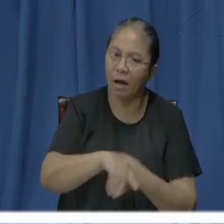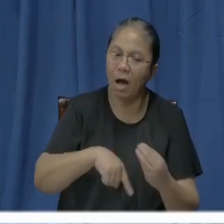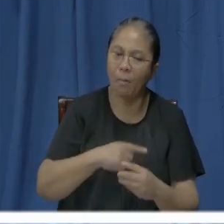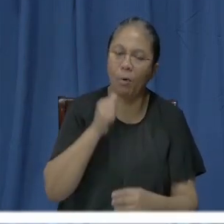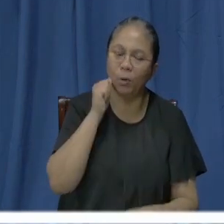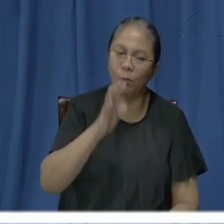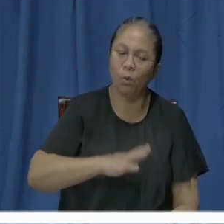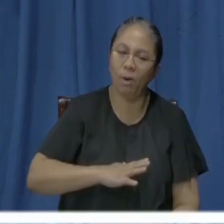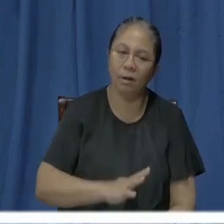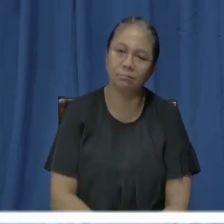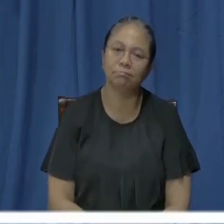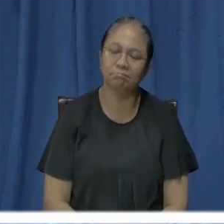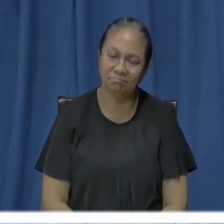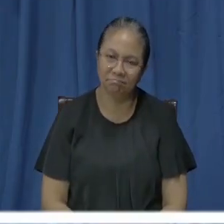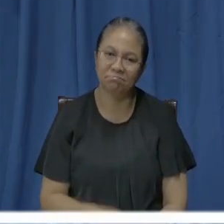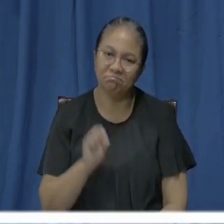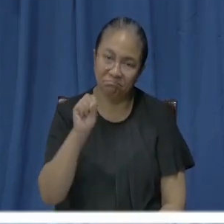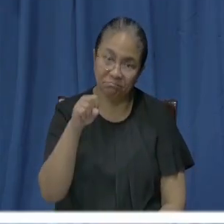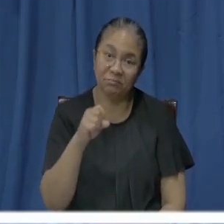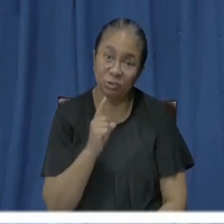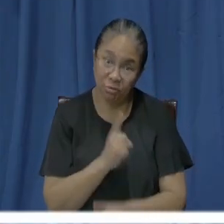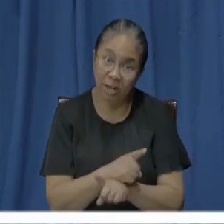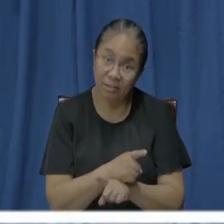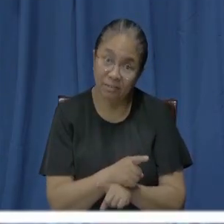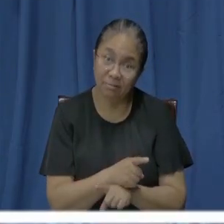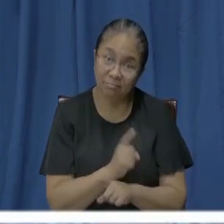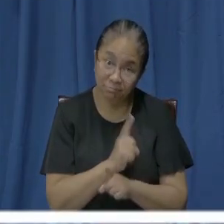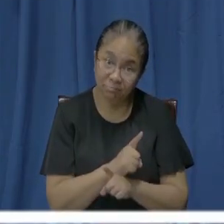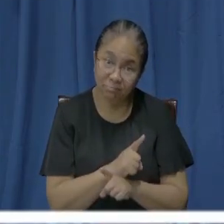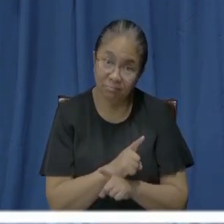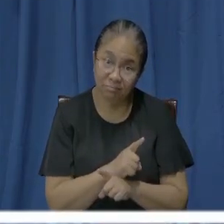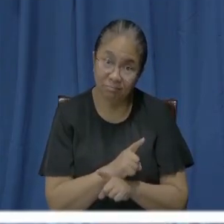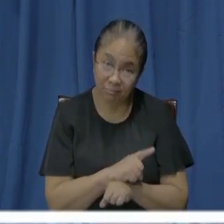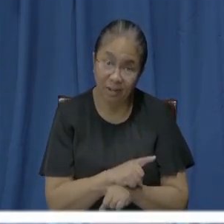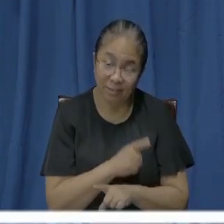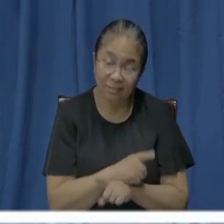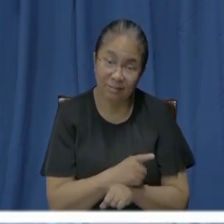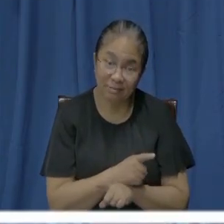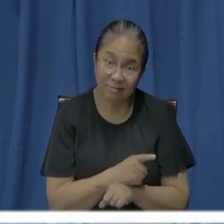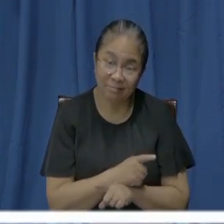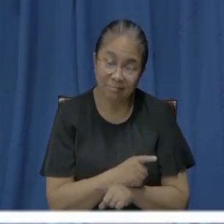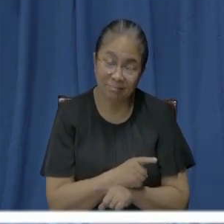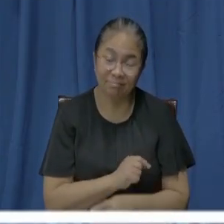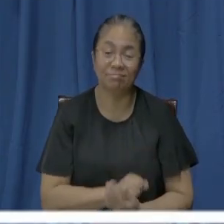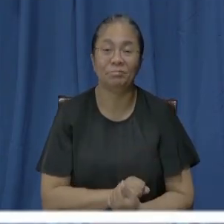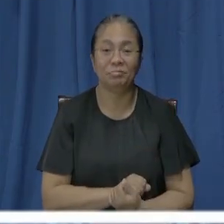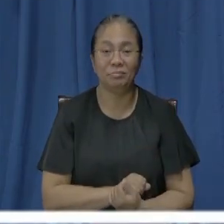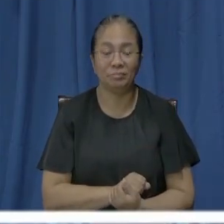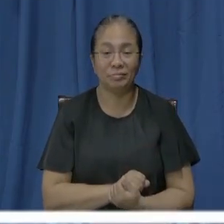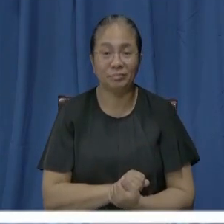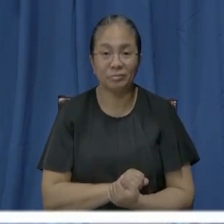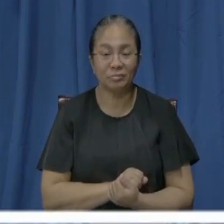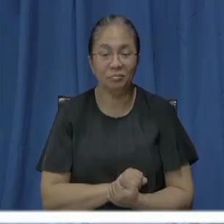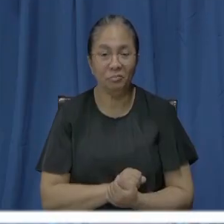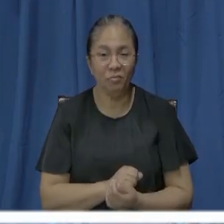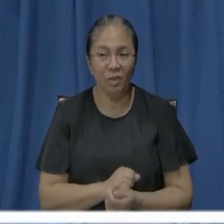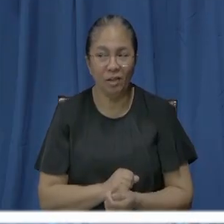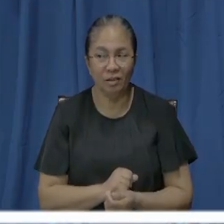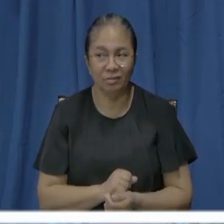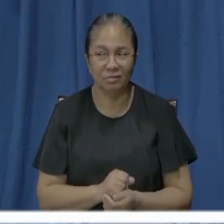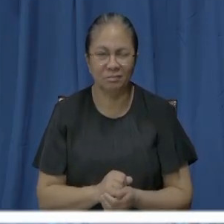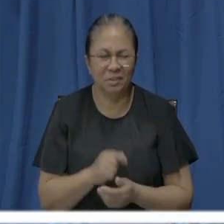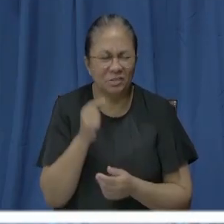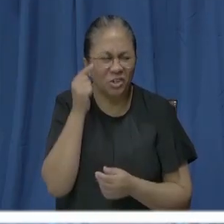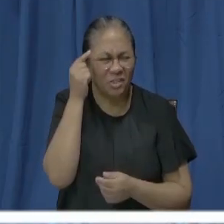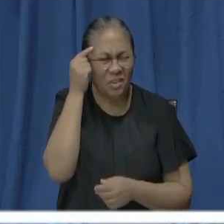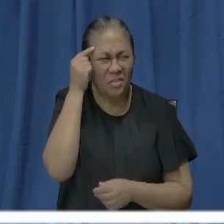woman. Correct? Correct? And the shame, just